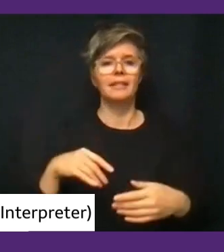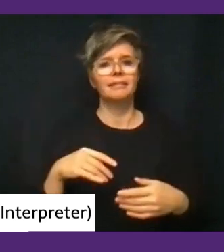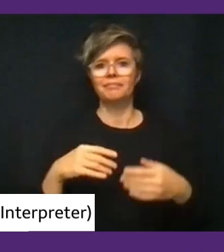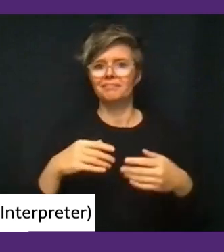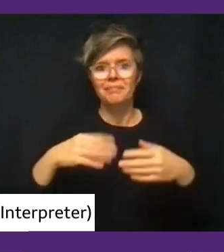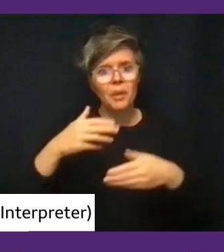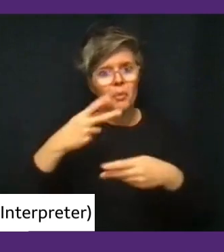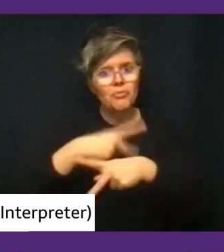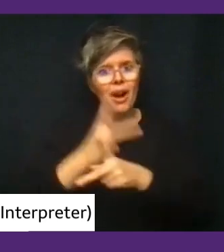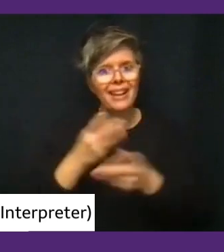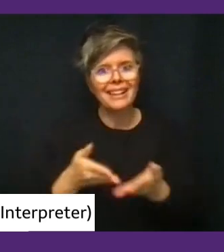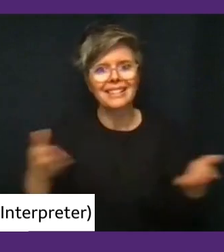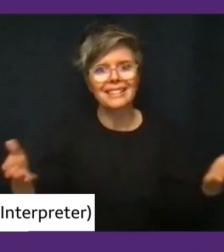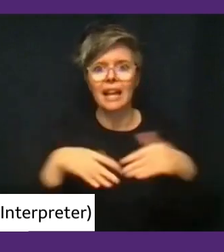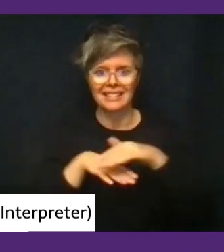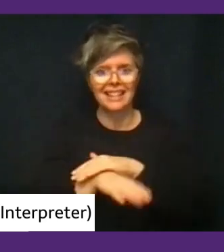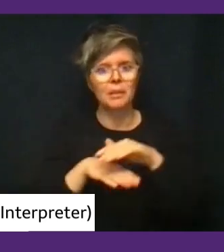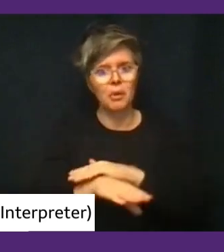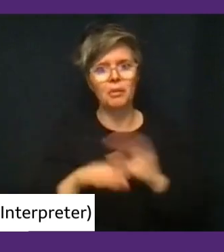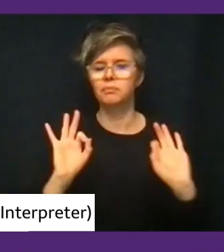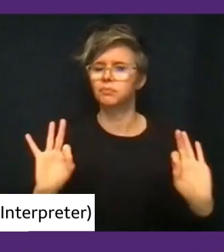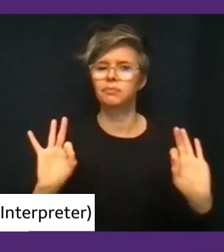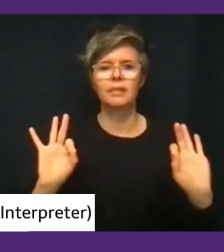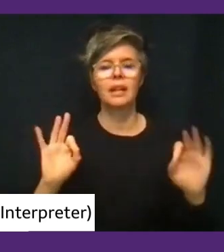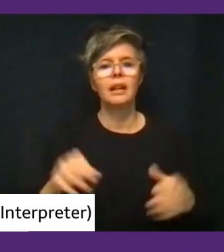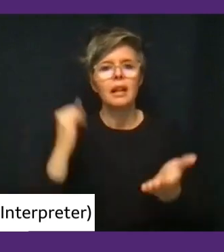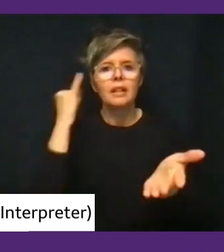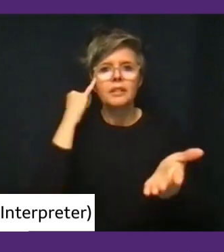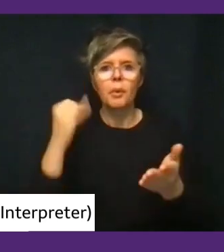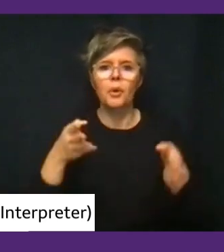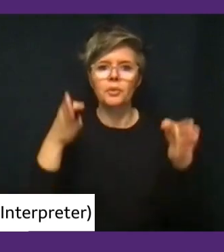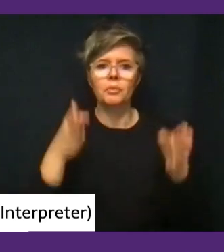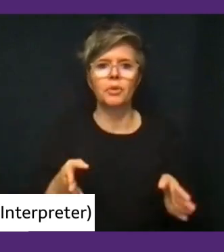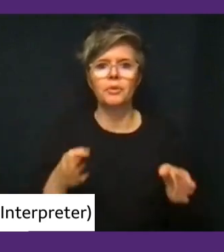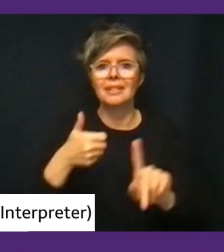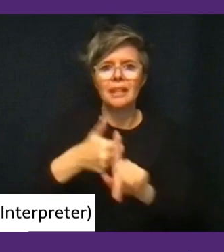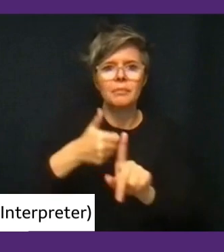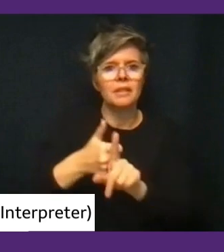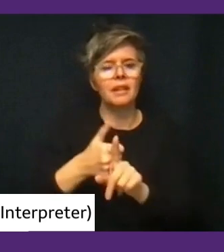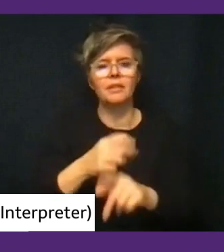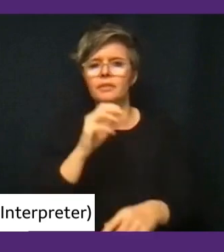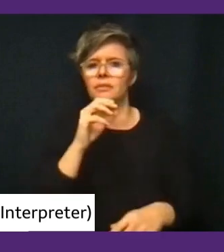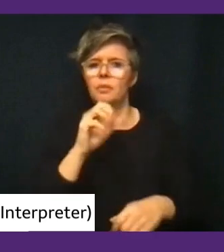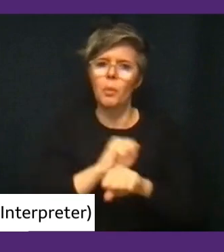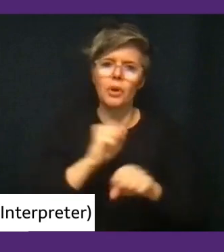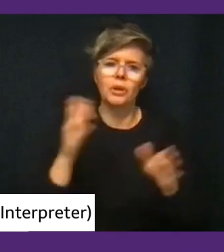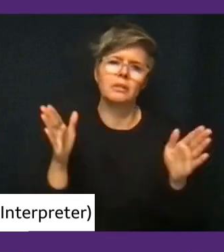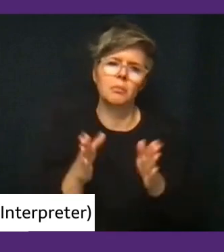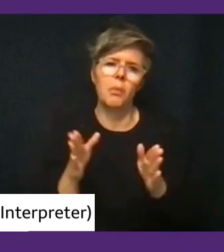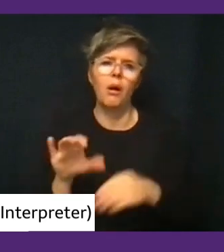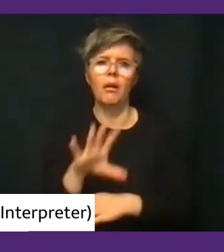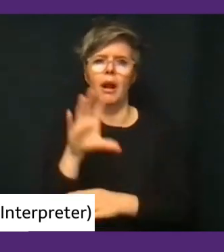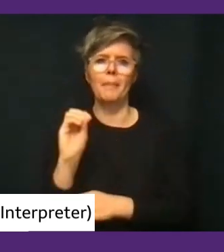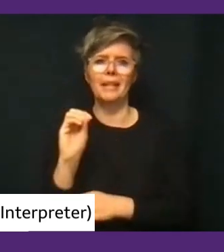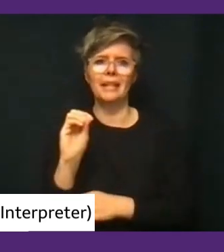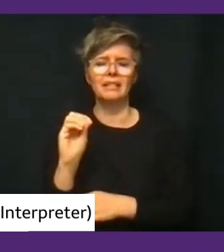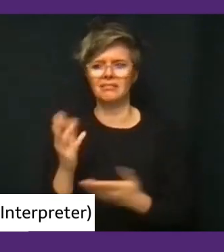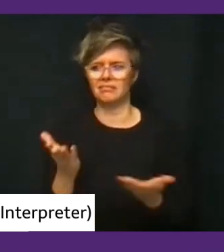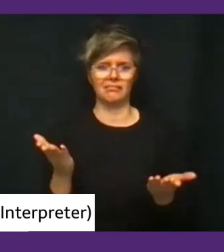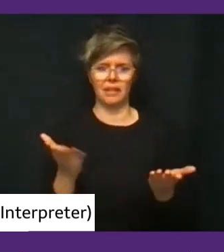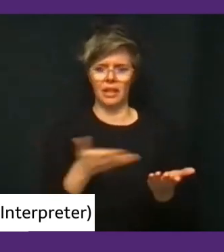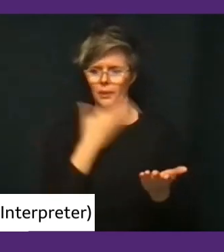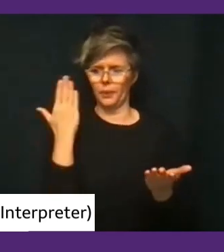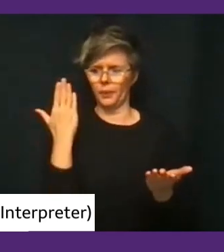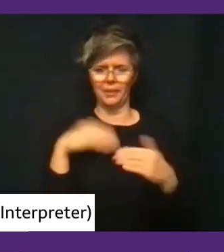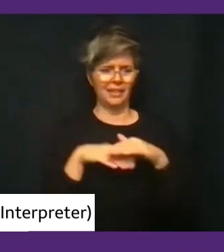viewer, is working at a smaller company and they're not seeing that demand yet, I can assure them that they